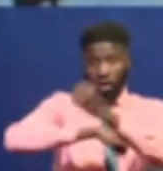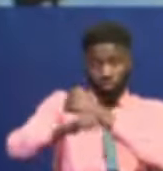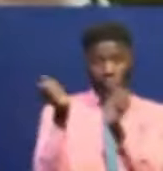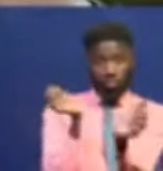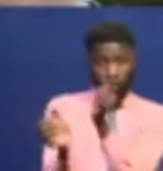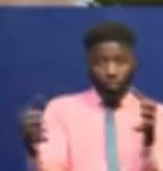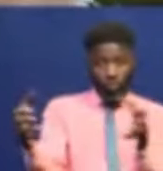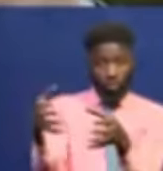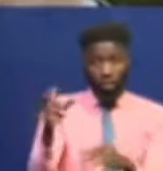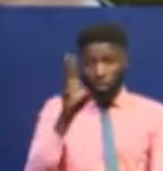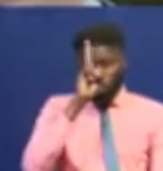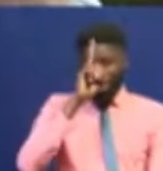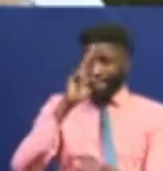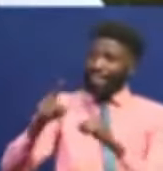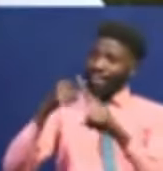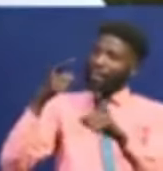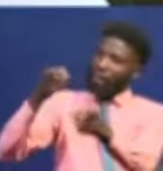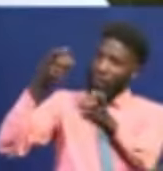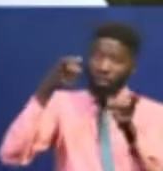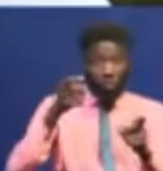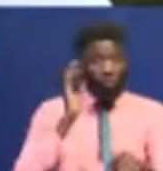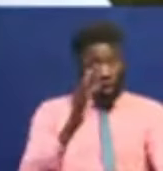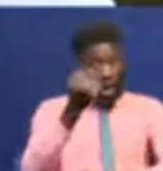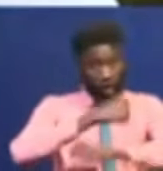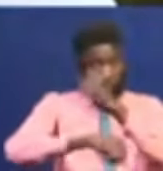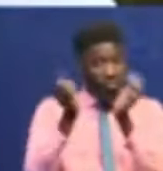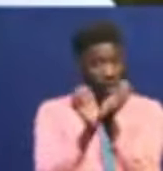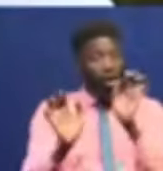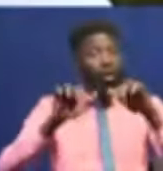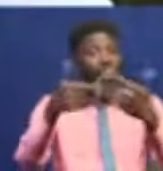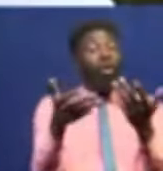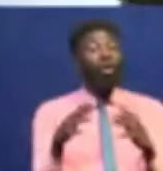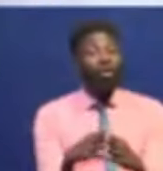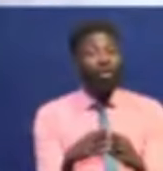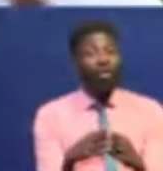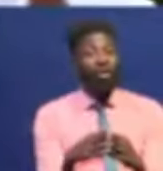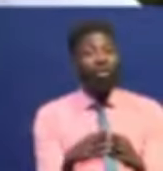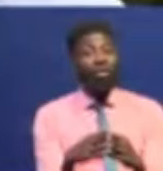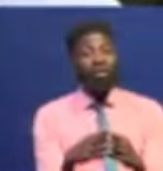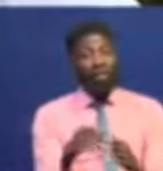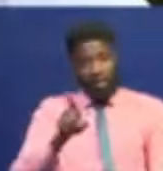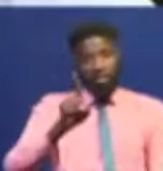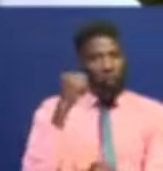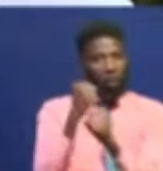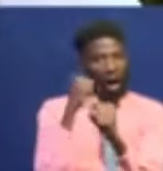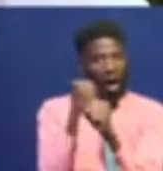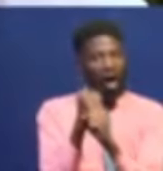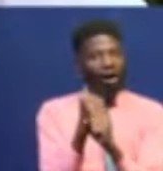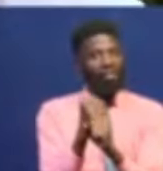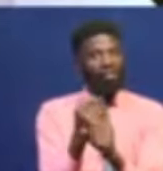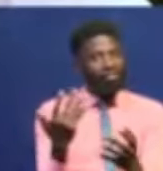against the killer cops, or were they doing what you are saying you had to do to prevent this from being bad?